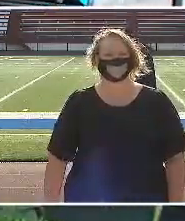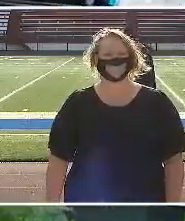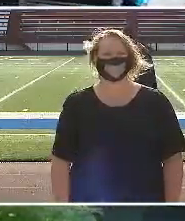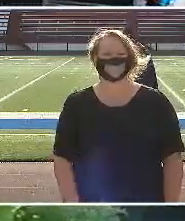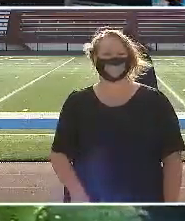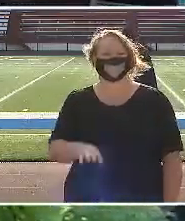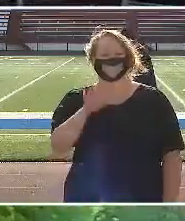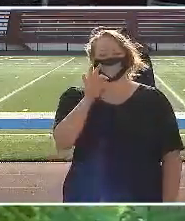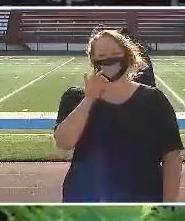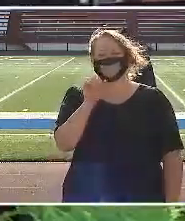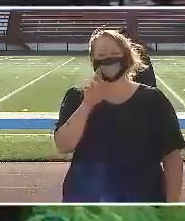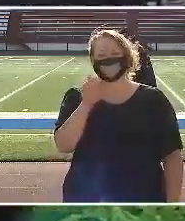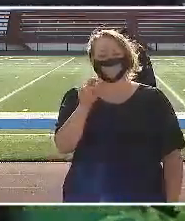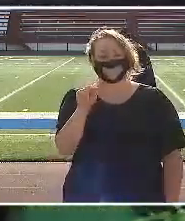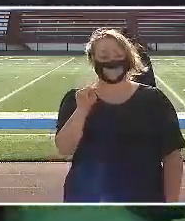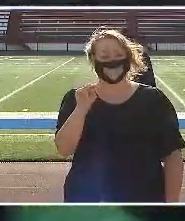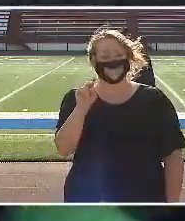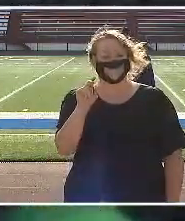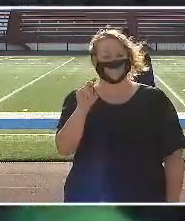Darren Sawyer.